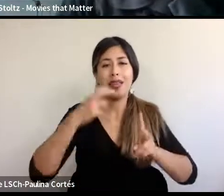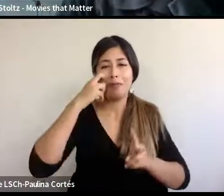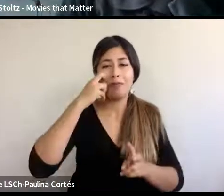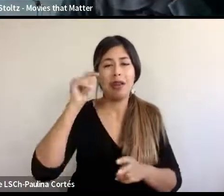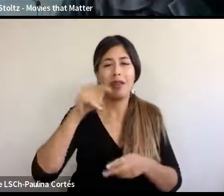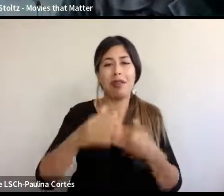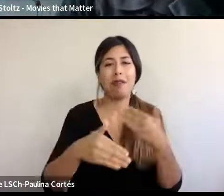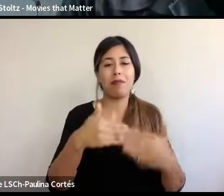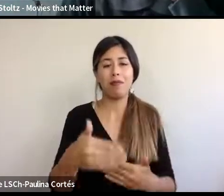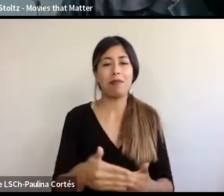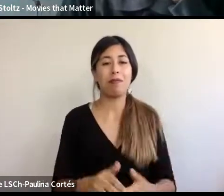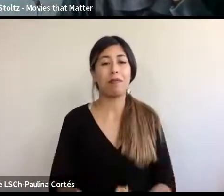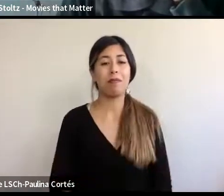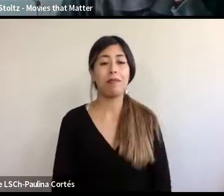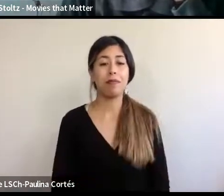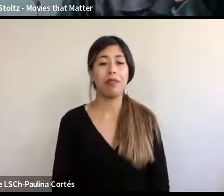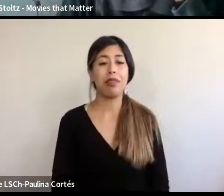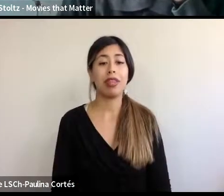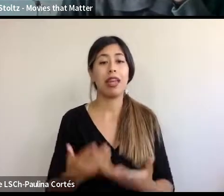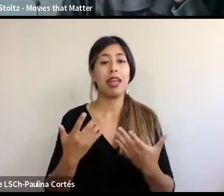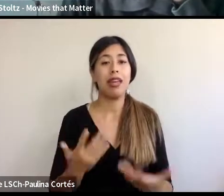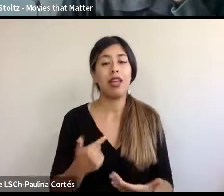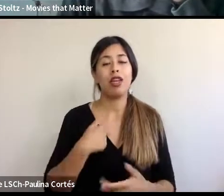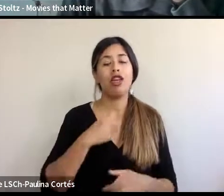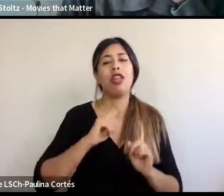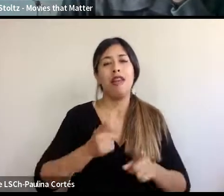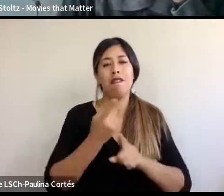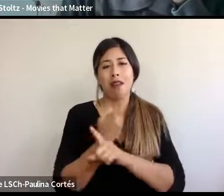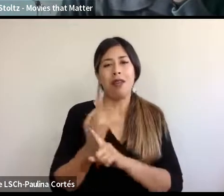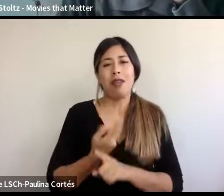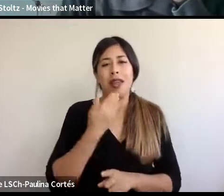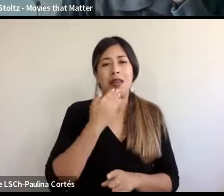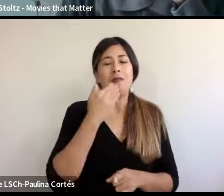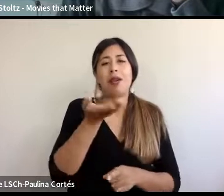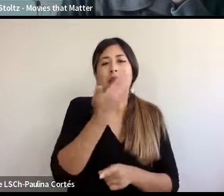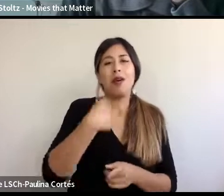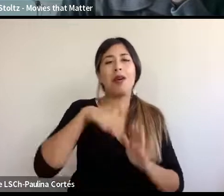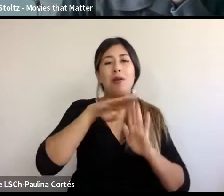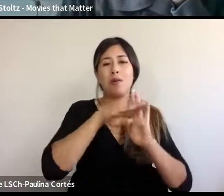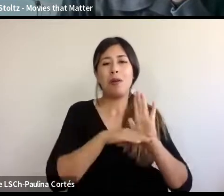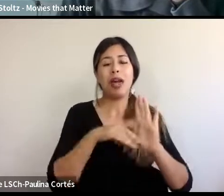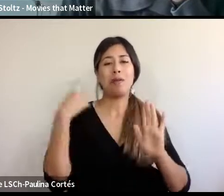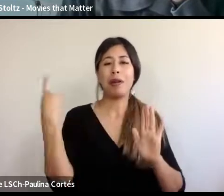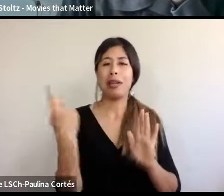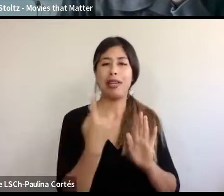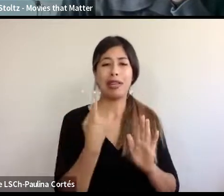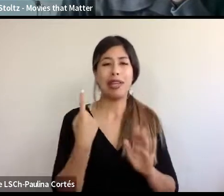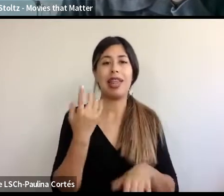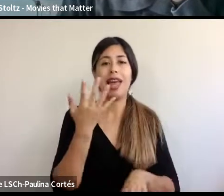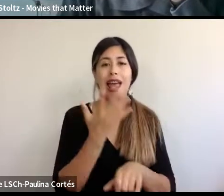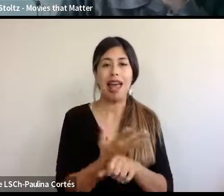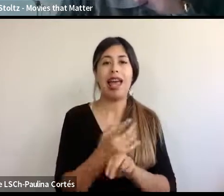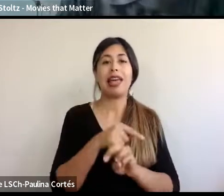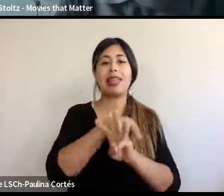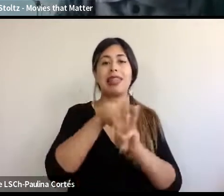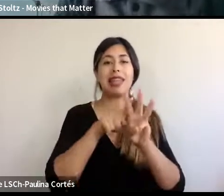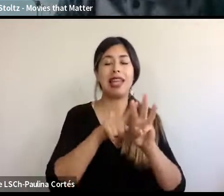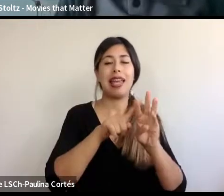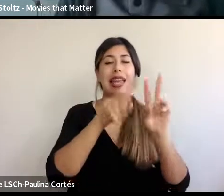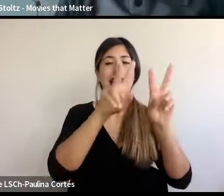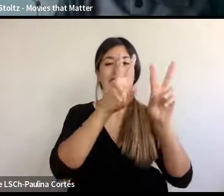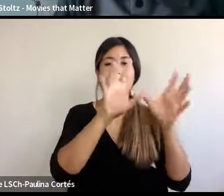supposed to talk about our program in general, we have 3 competitive sections. We have international competition,